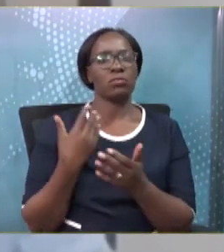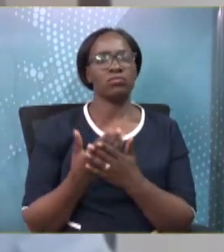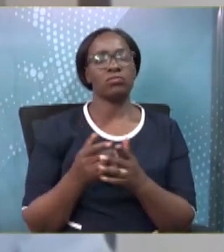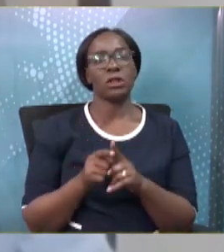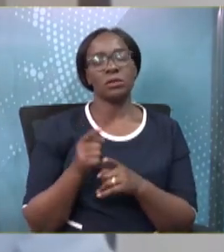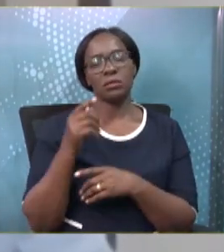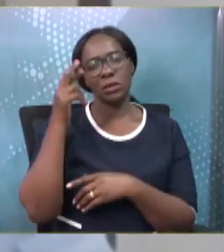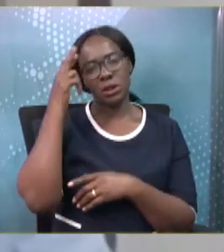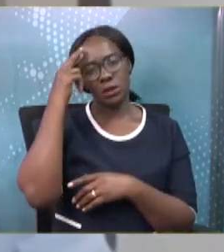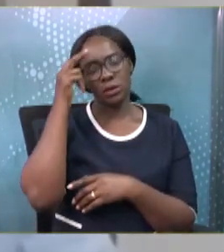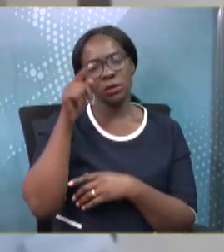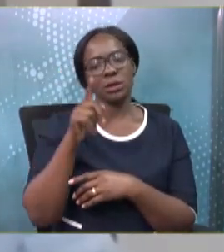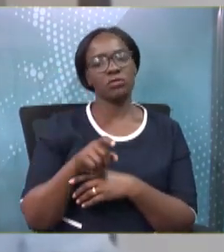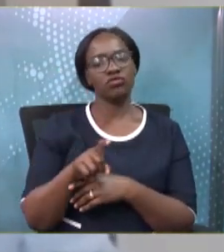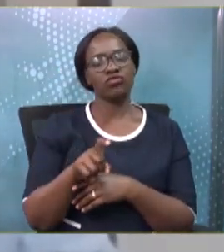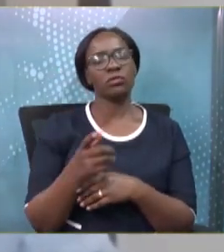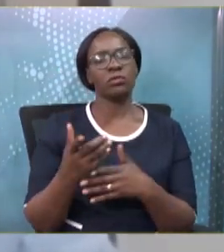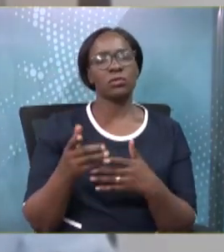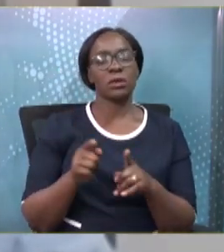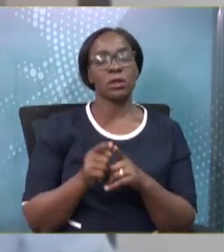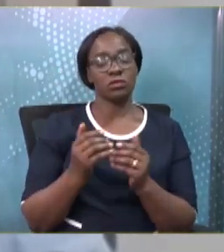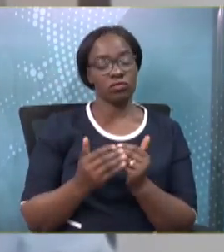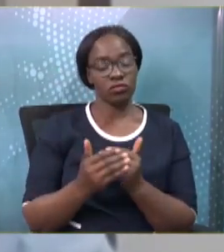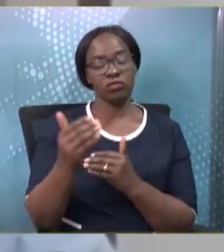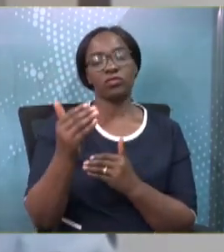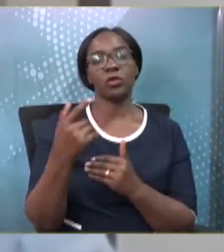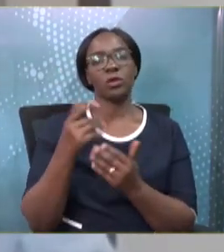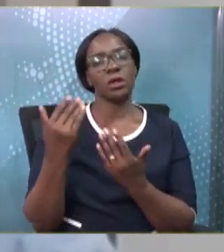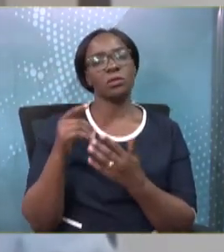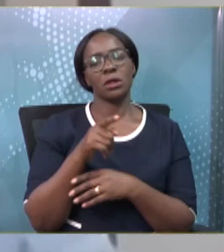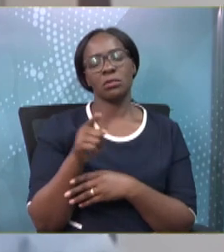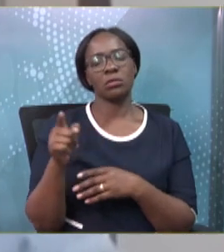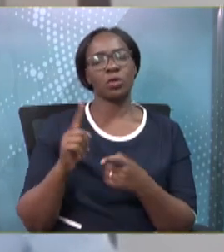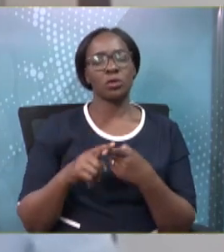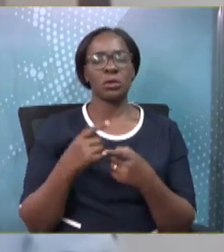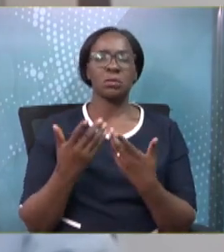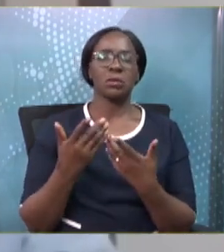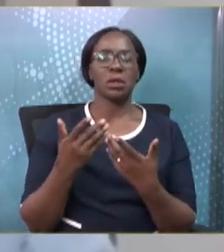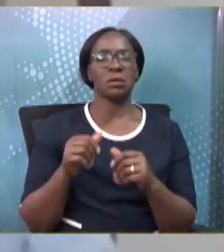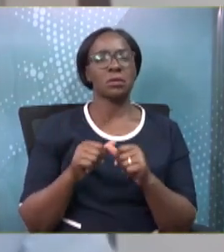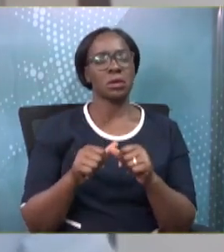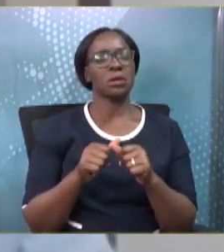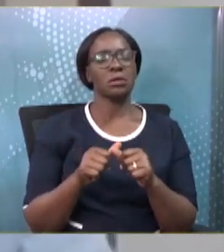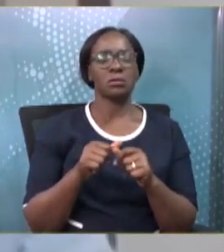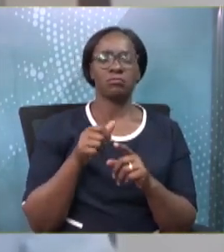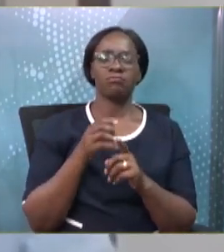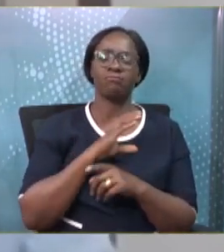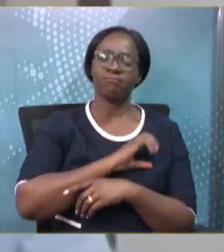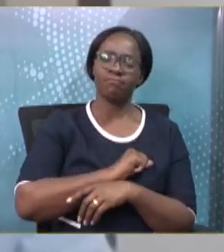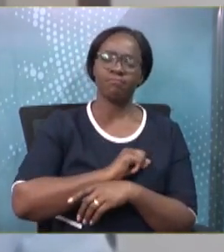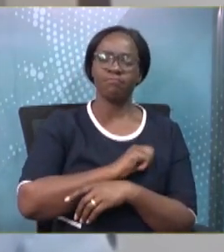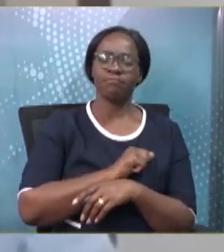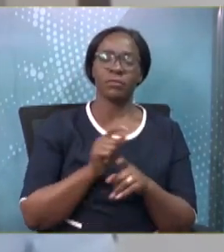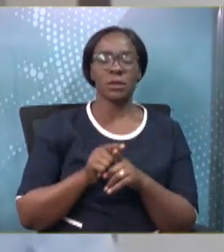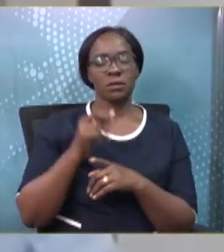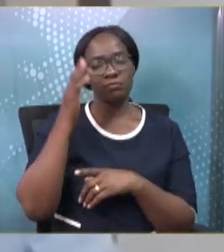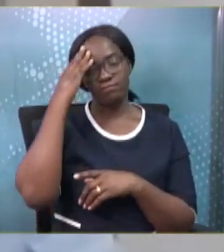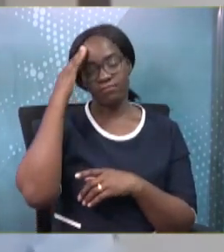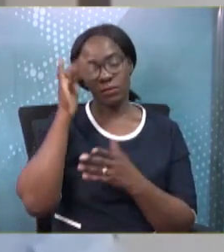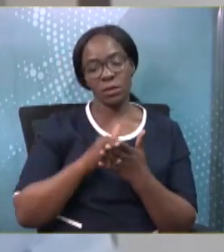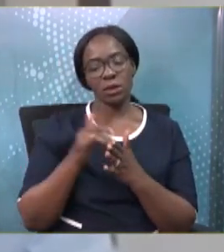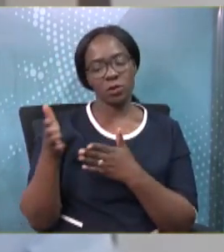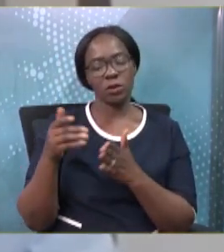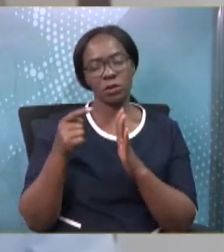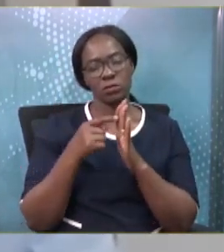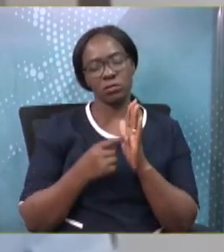considering the virus. So going forward, we expect them to stay afloat or be a bit more resilient, considering the measures already put